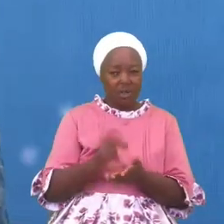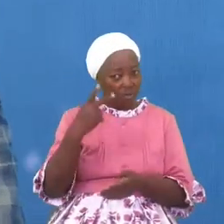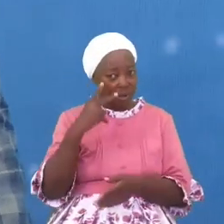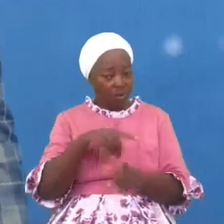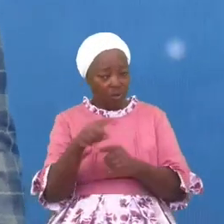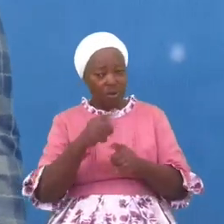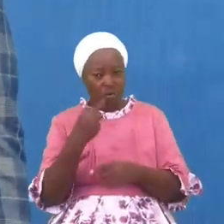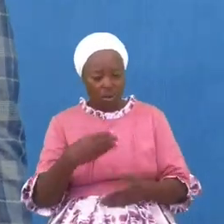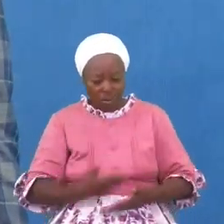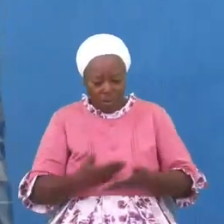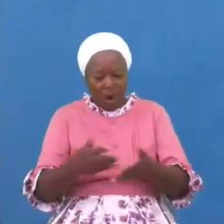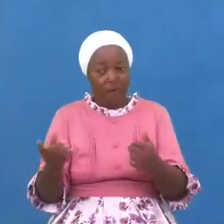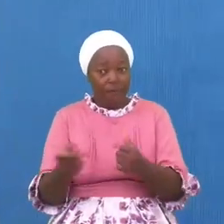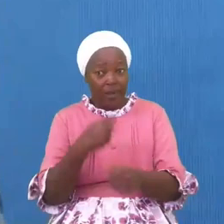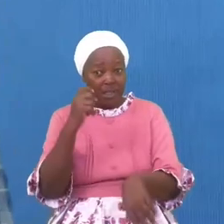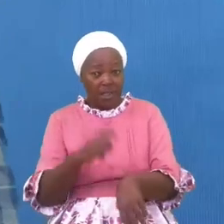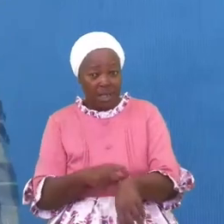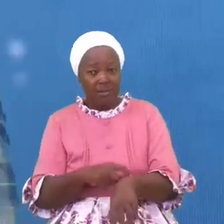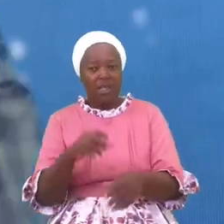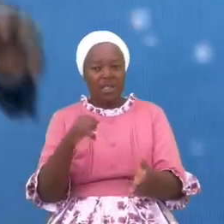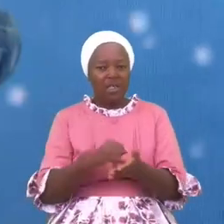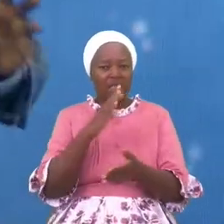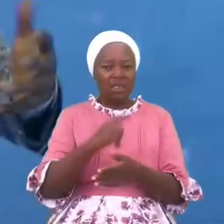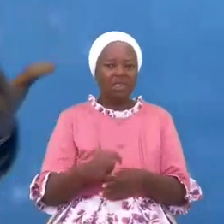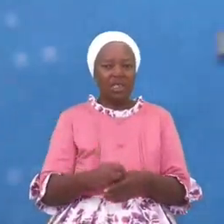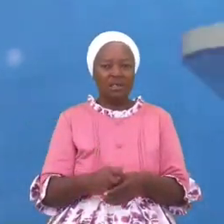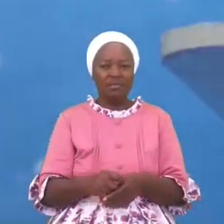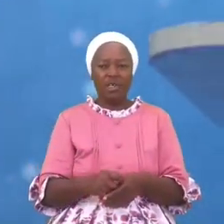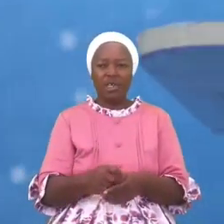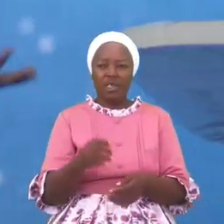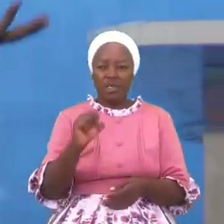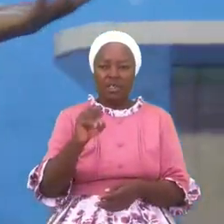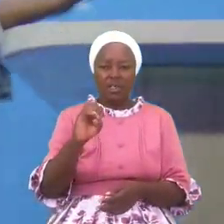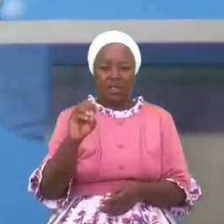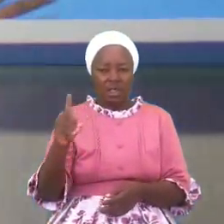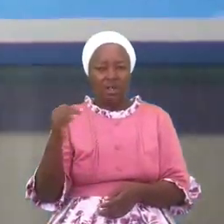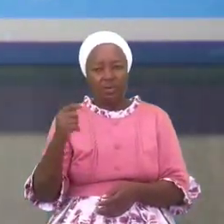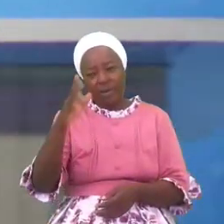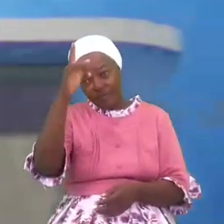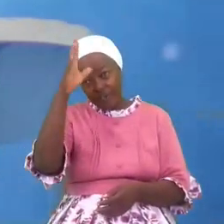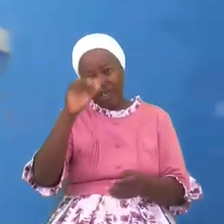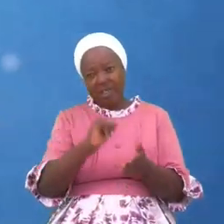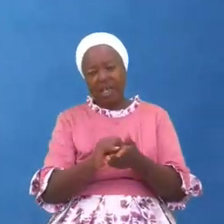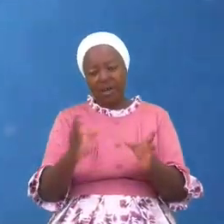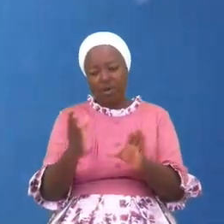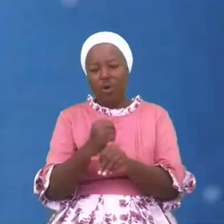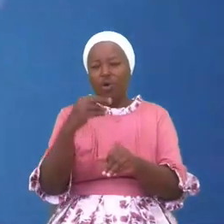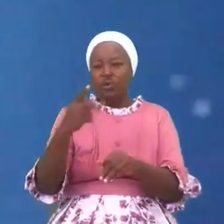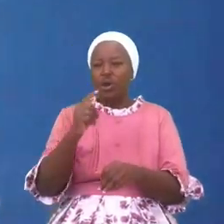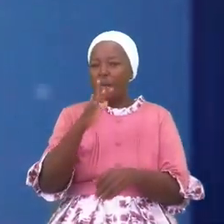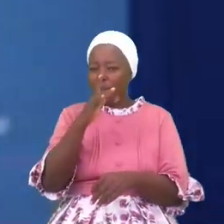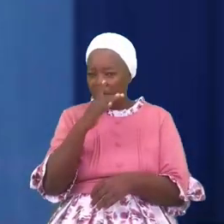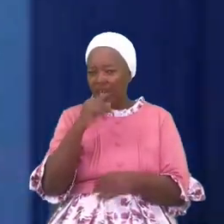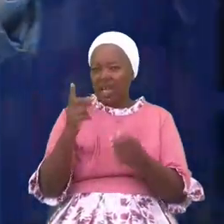the father that got to your mother, and the seed, sometimes the doctors will say there's